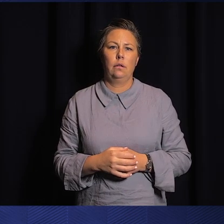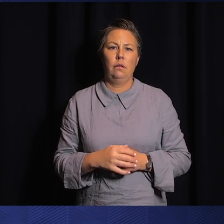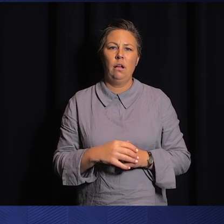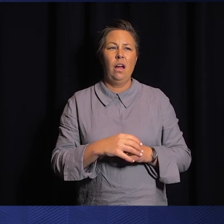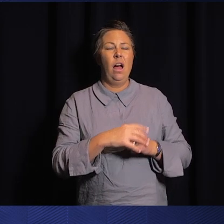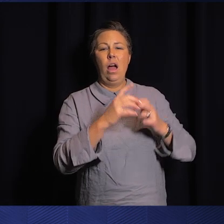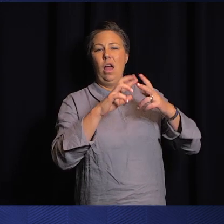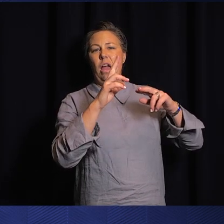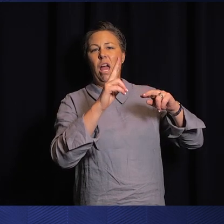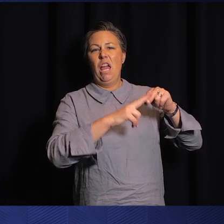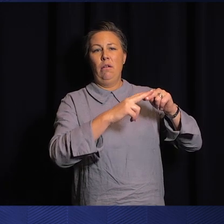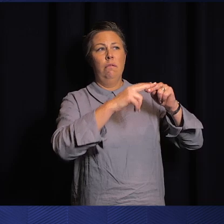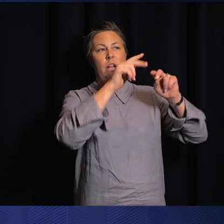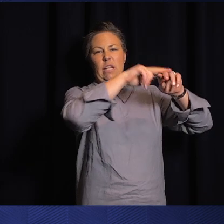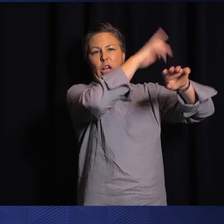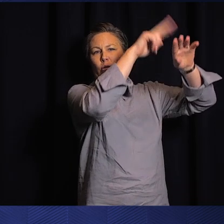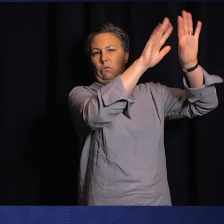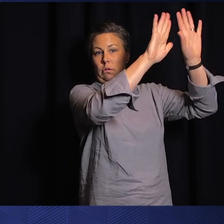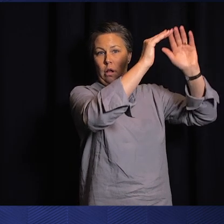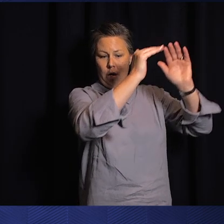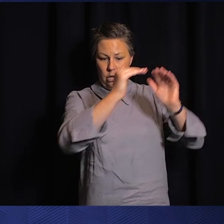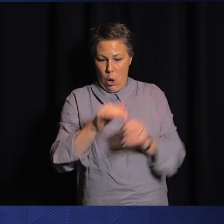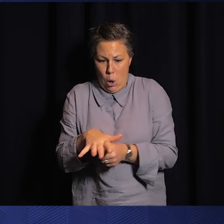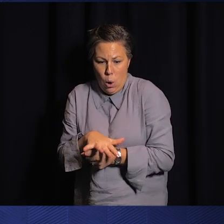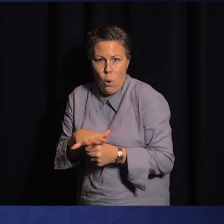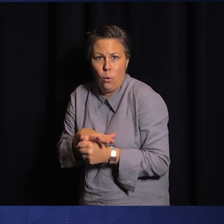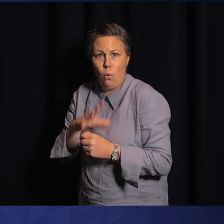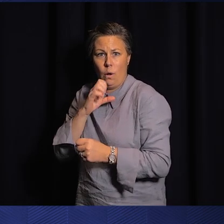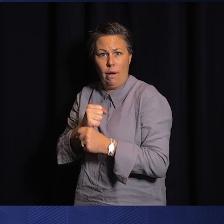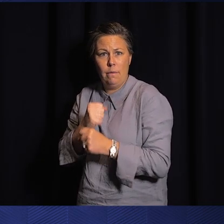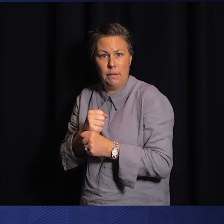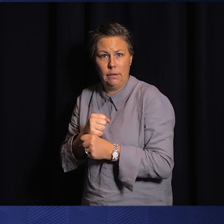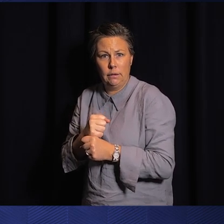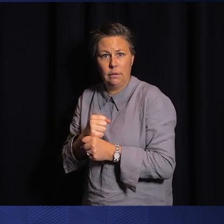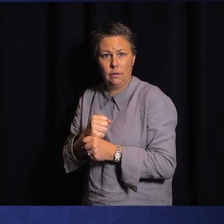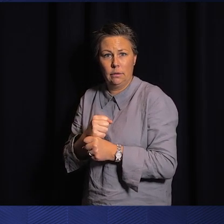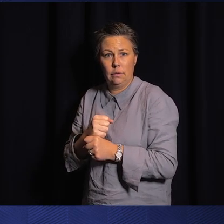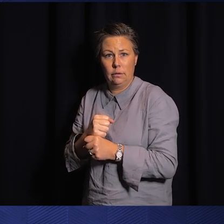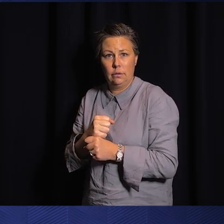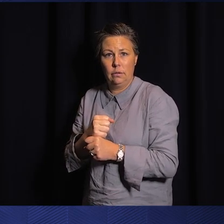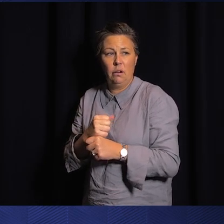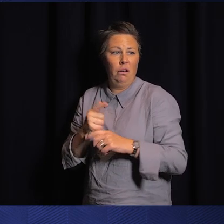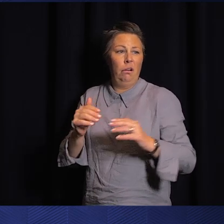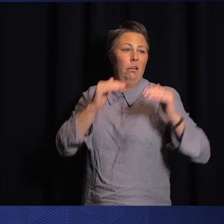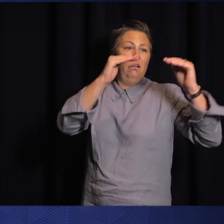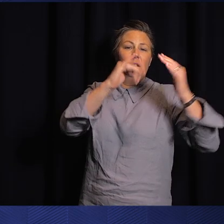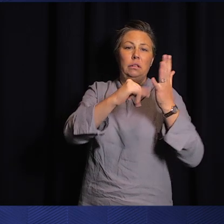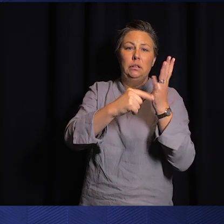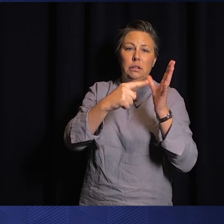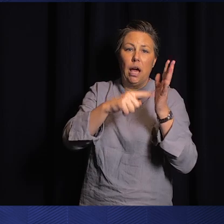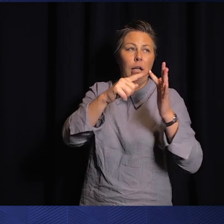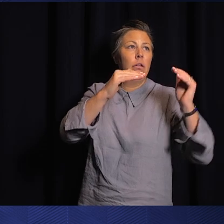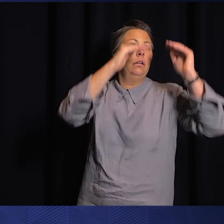you wish to put it that way, the lower you go in that scale of intervention, state